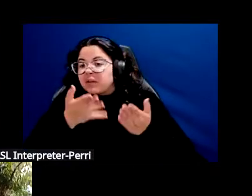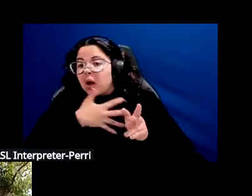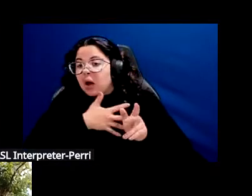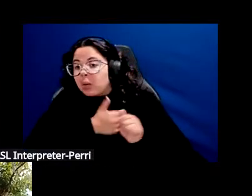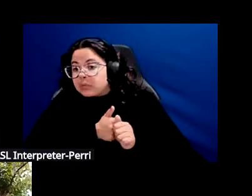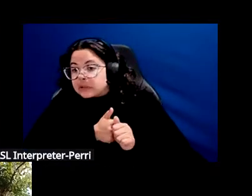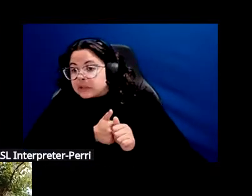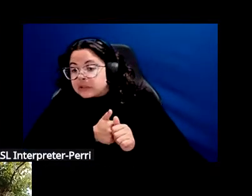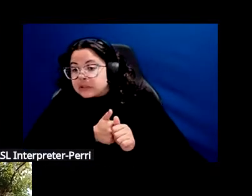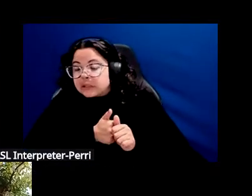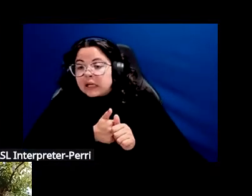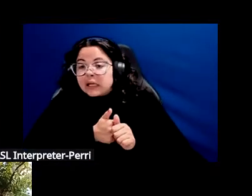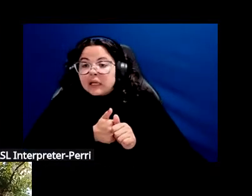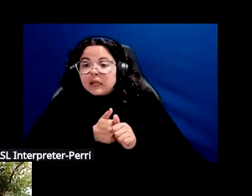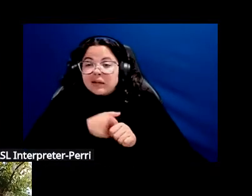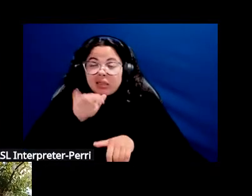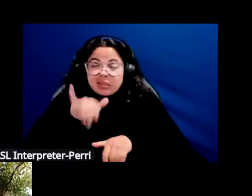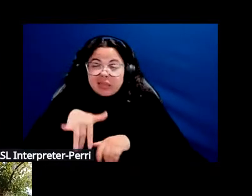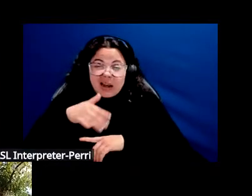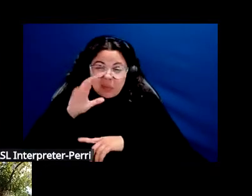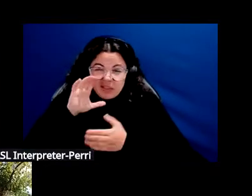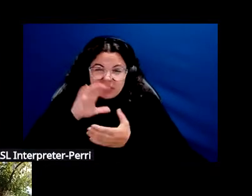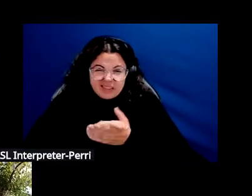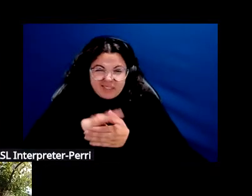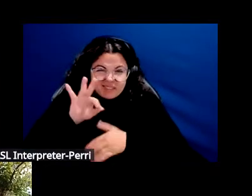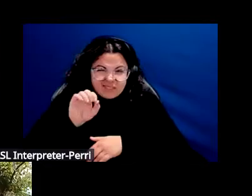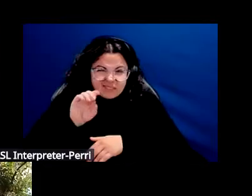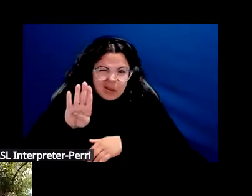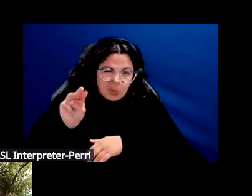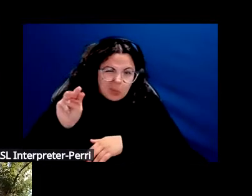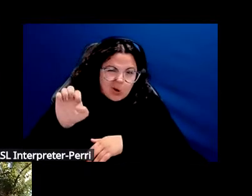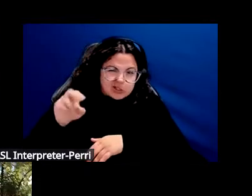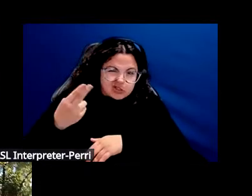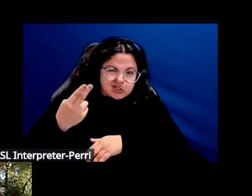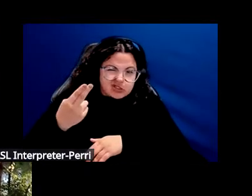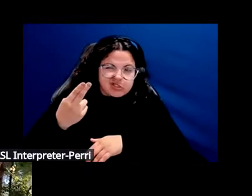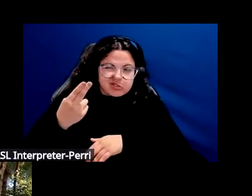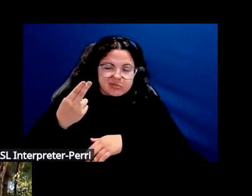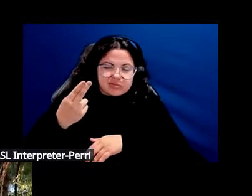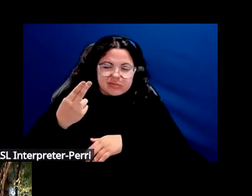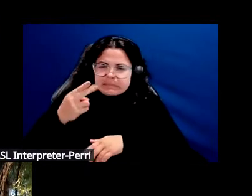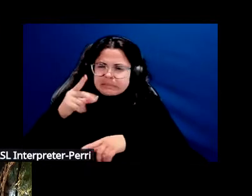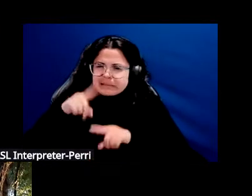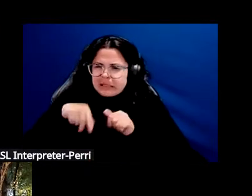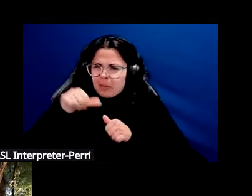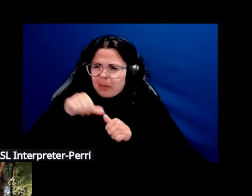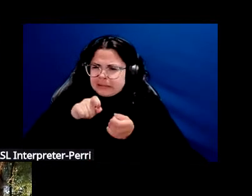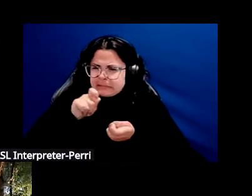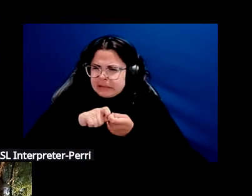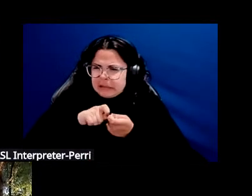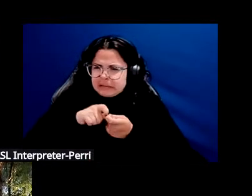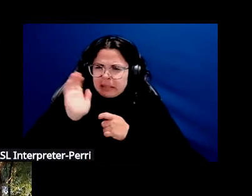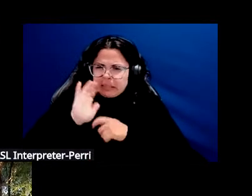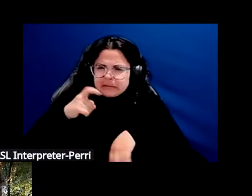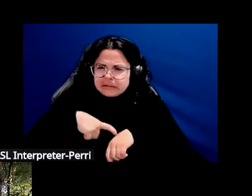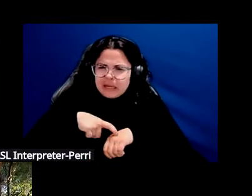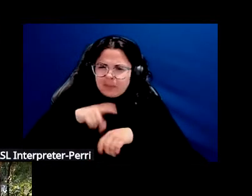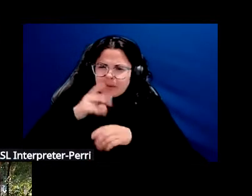update on that, I believe, in February or March of this year. I can't remember exactly the last time I was in front of you